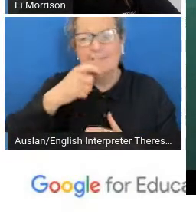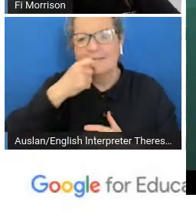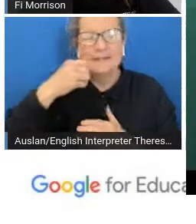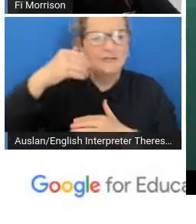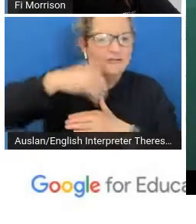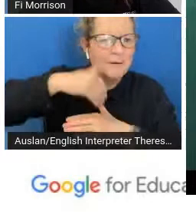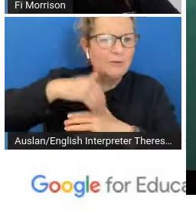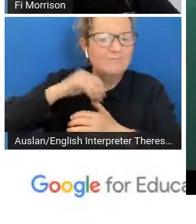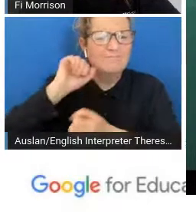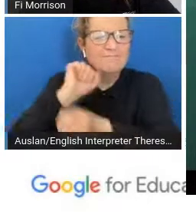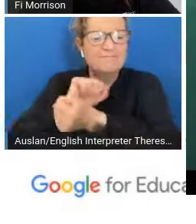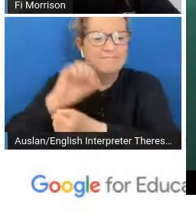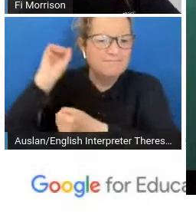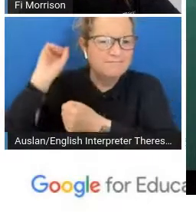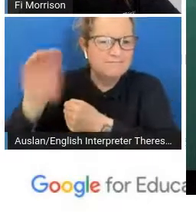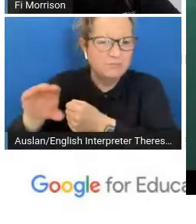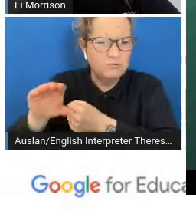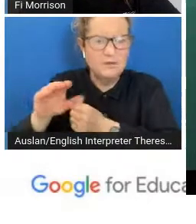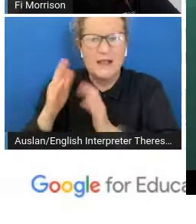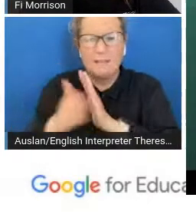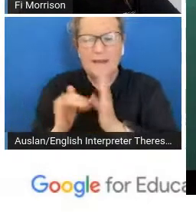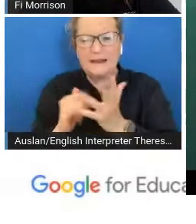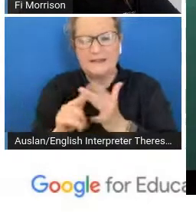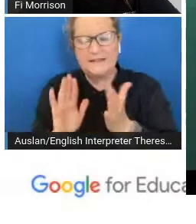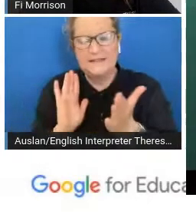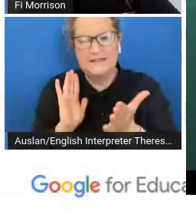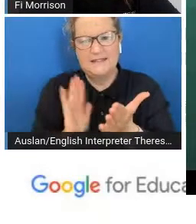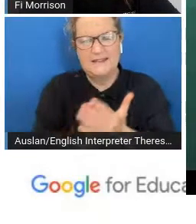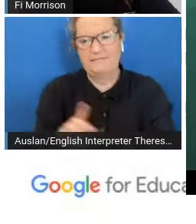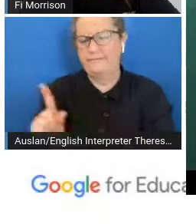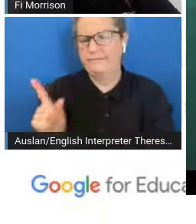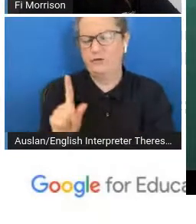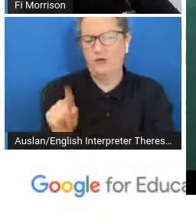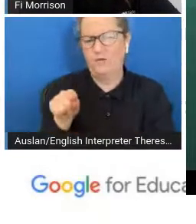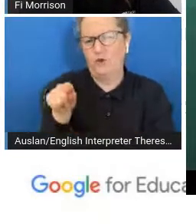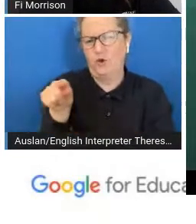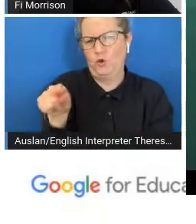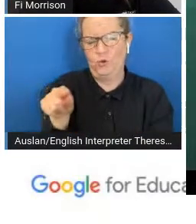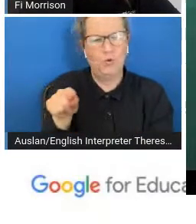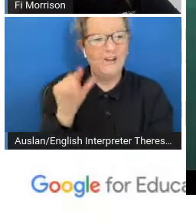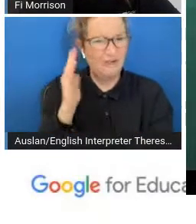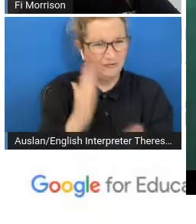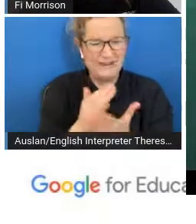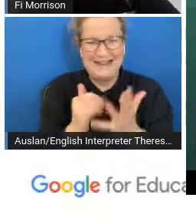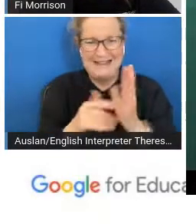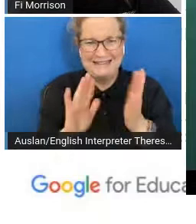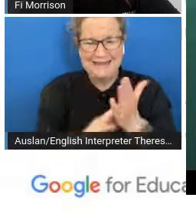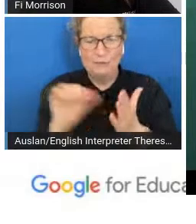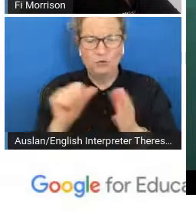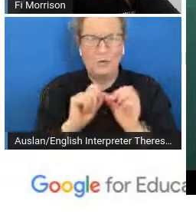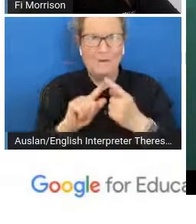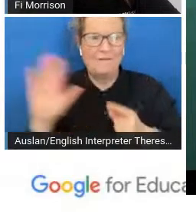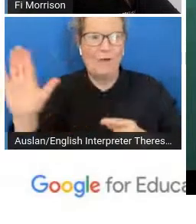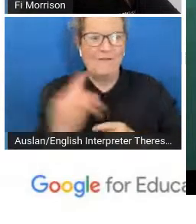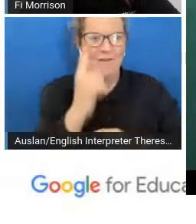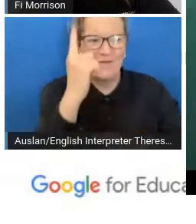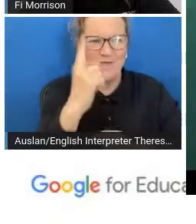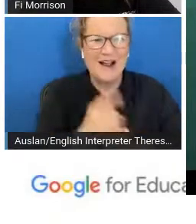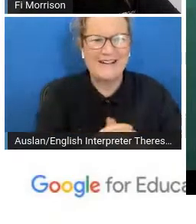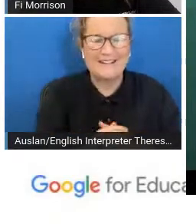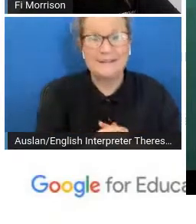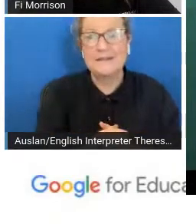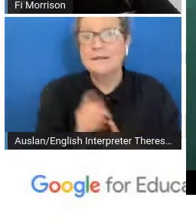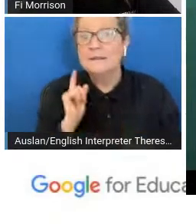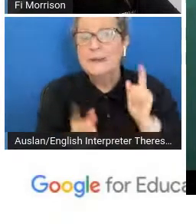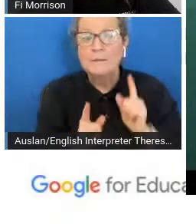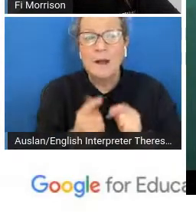up doesn't mean that STEM is not for you. And STEM should really be for everyone. And sometimes the system of school, sometimes